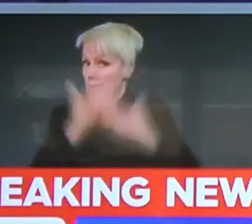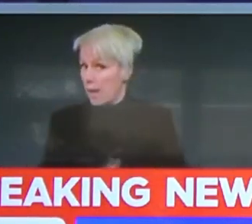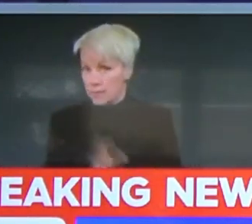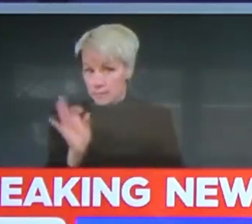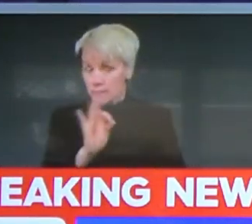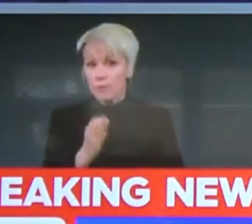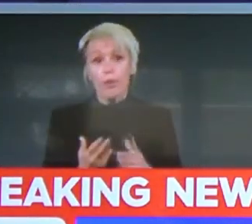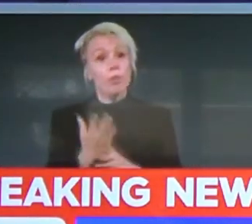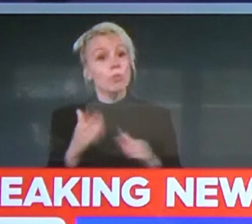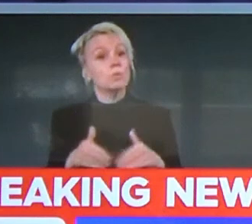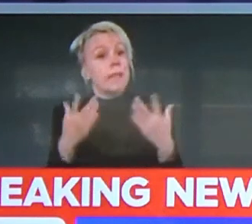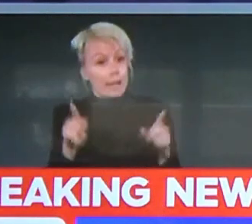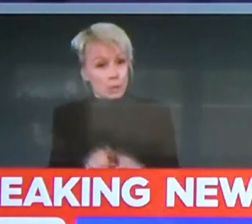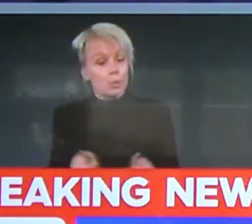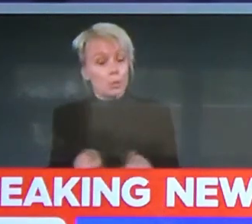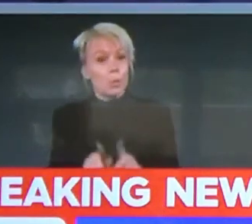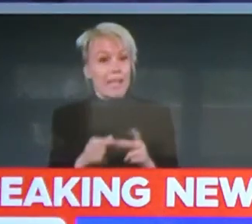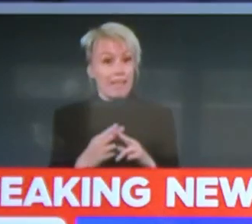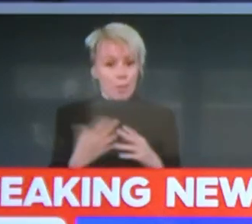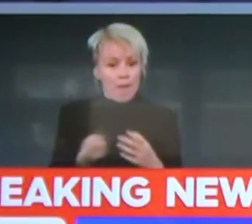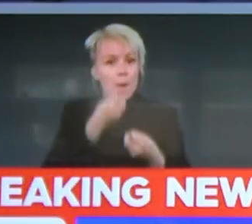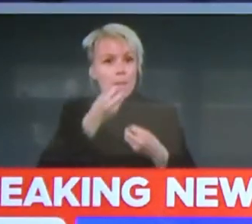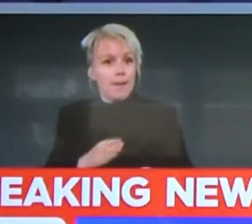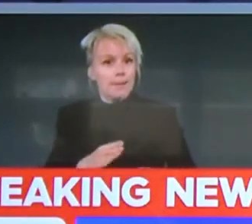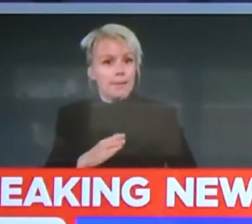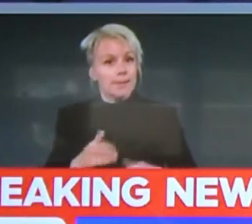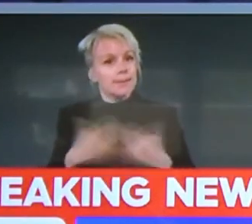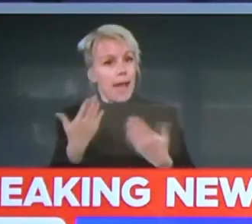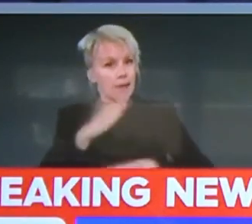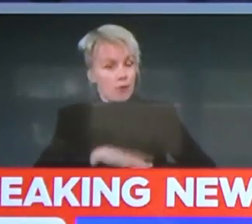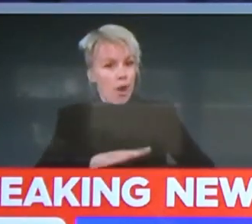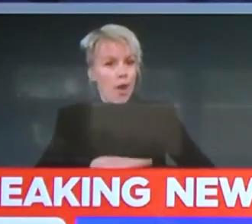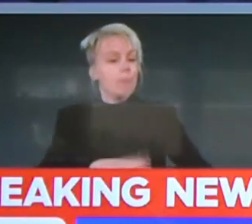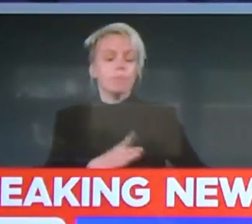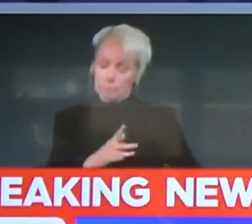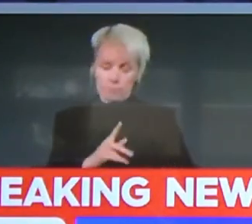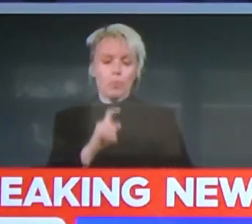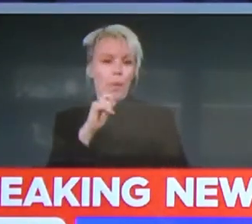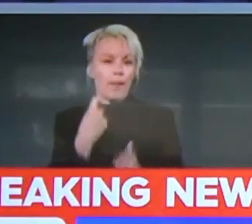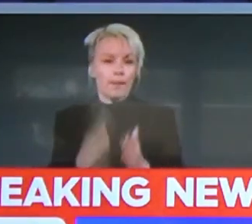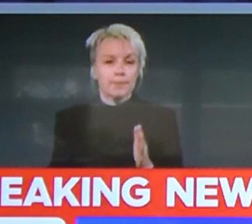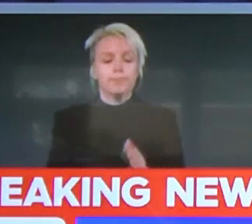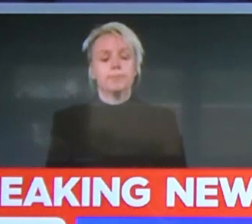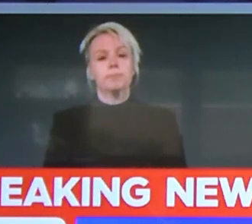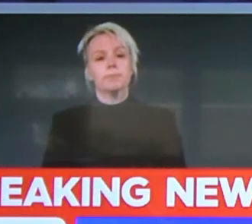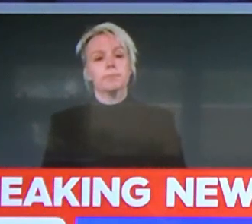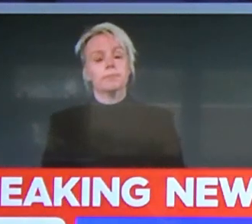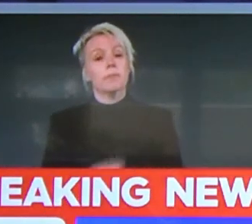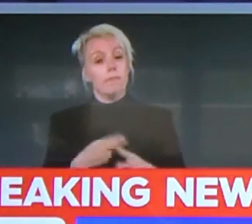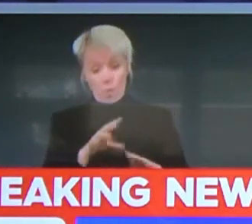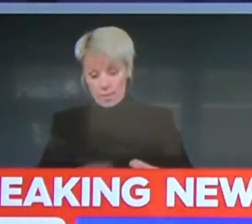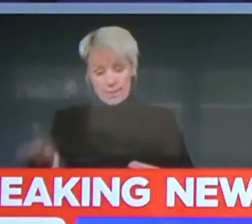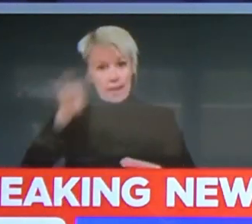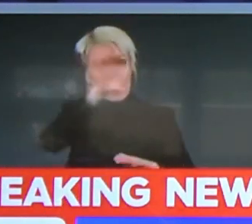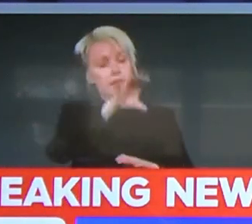way, it's during the course of the day, just to be really clear about that. And so in taking these decisions, states and territories are